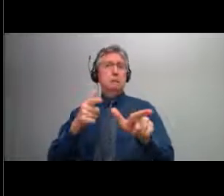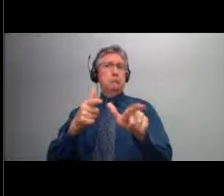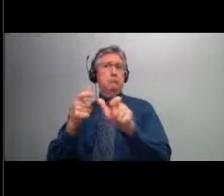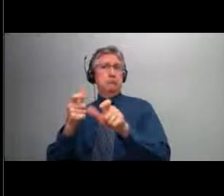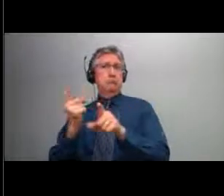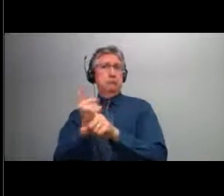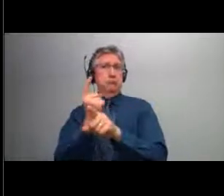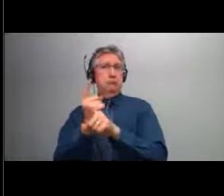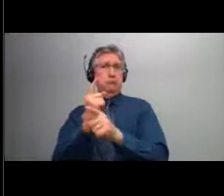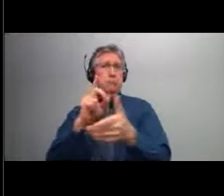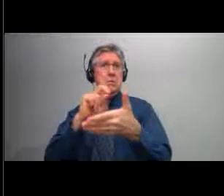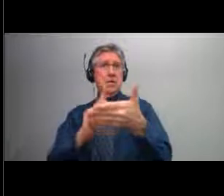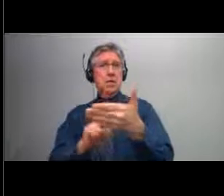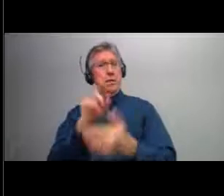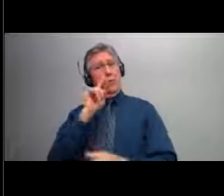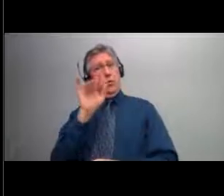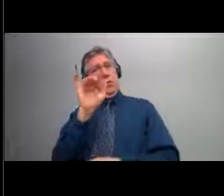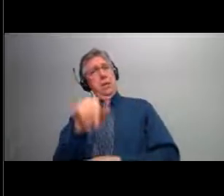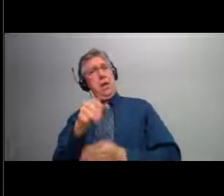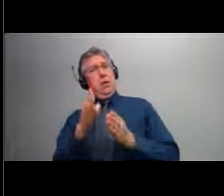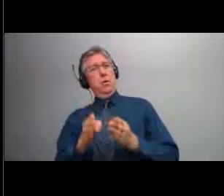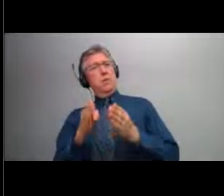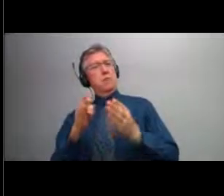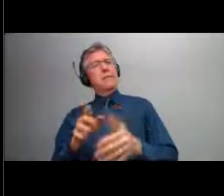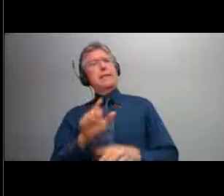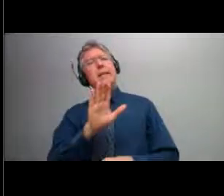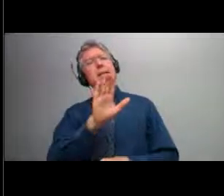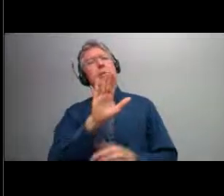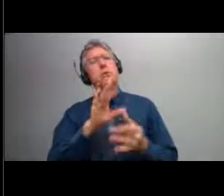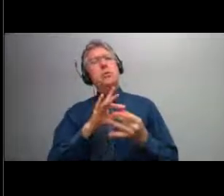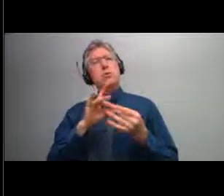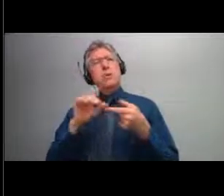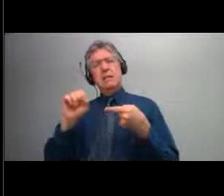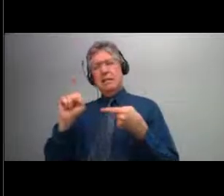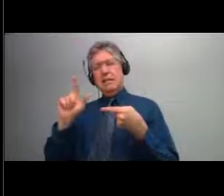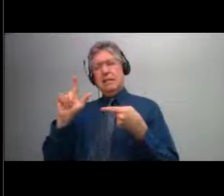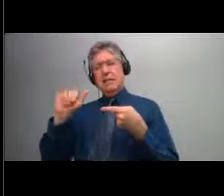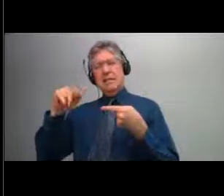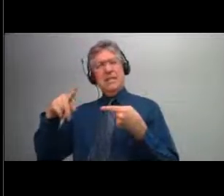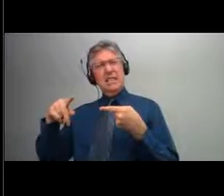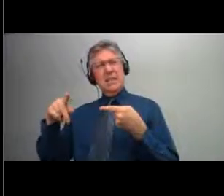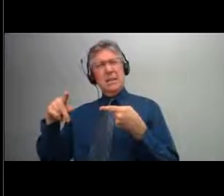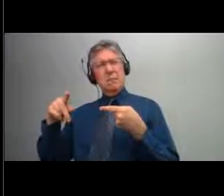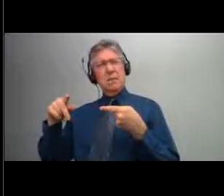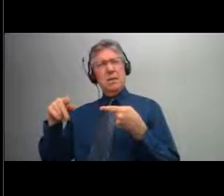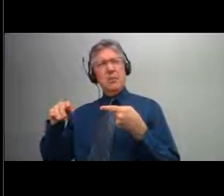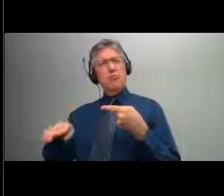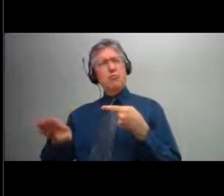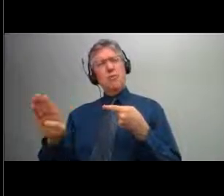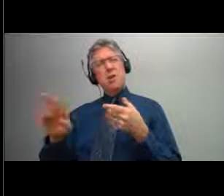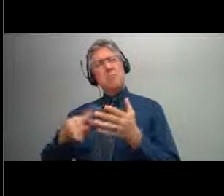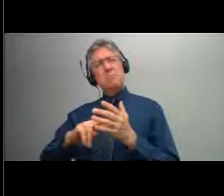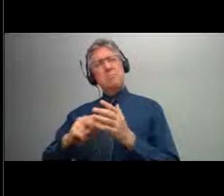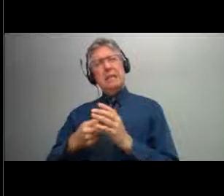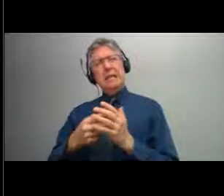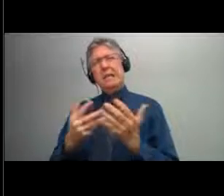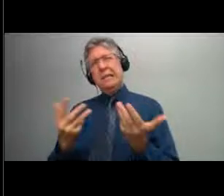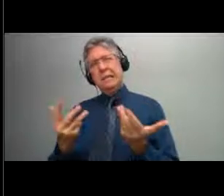on that road. And I'm not sure exactly what you mean by slip ramps. We have ramps that come off